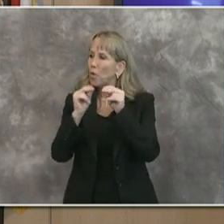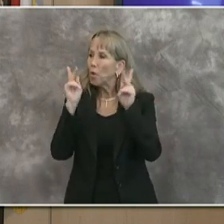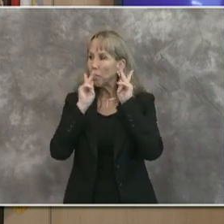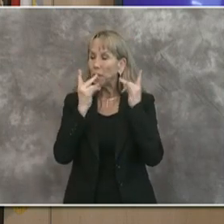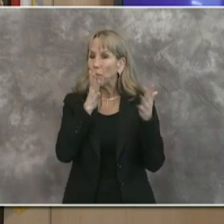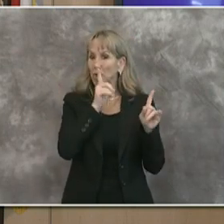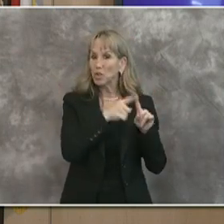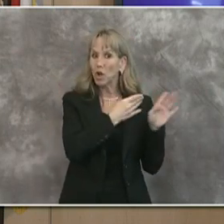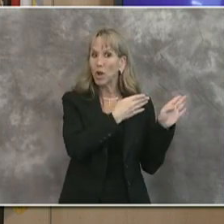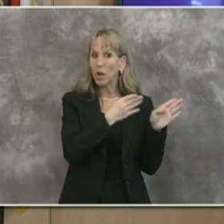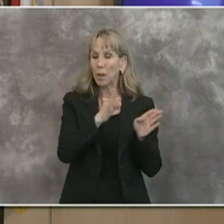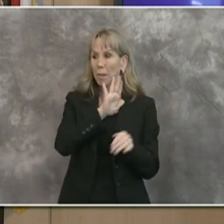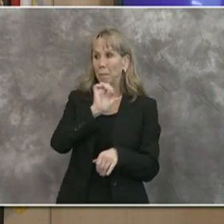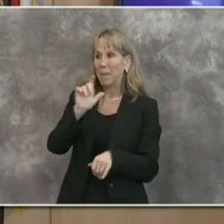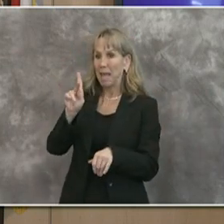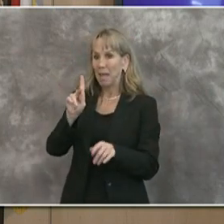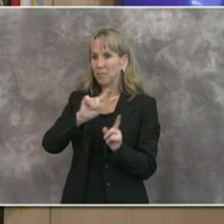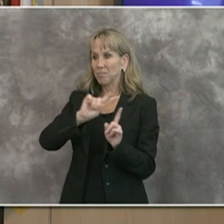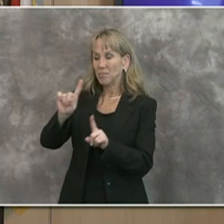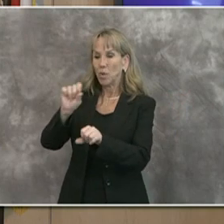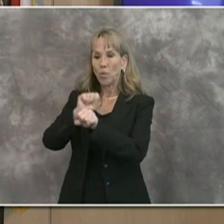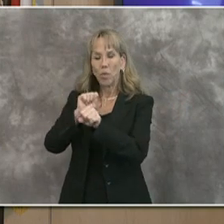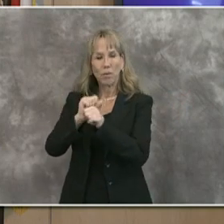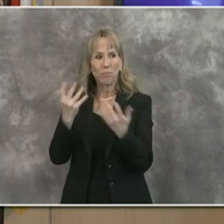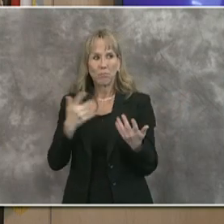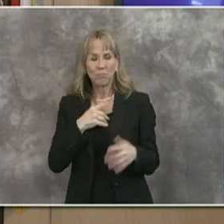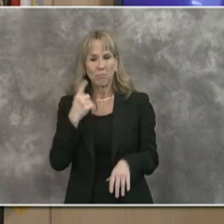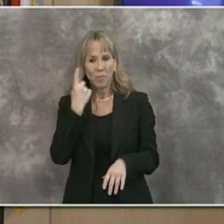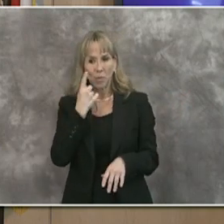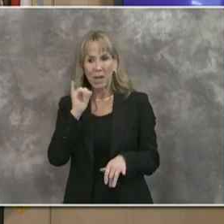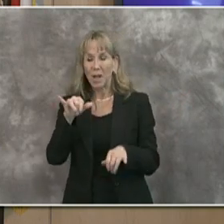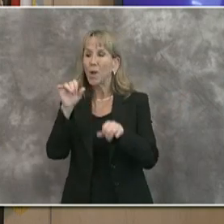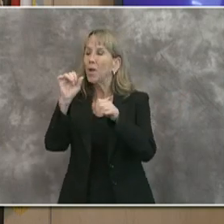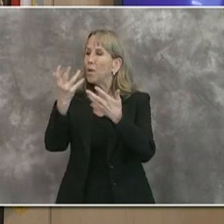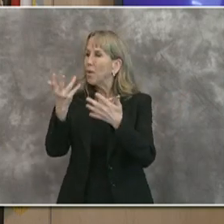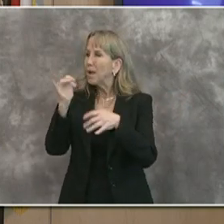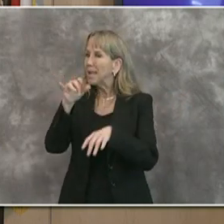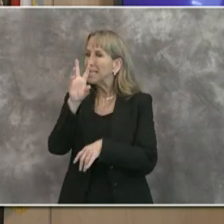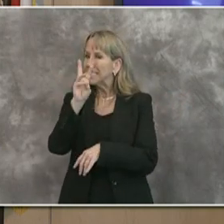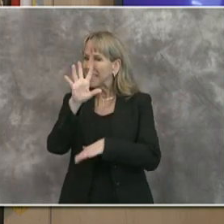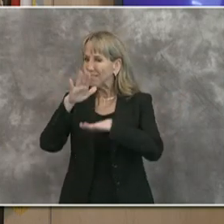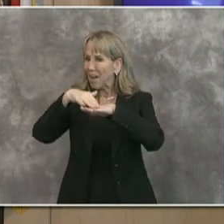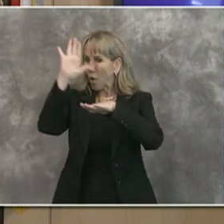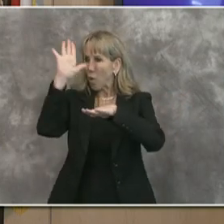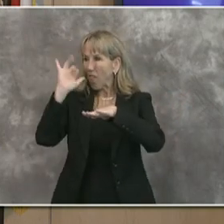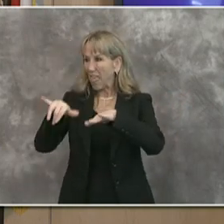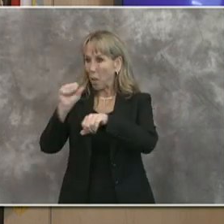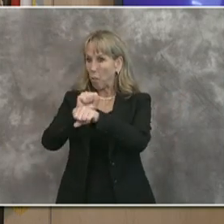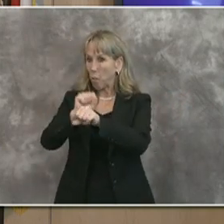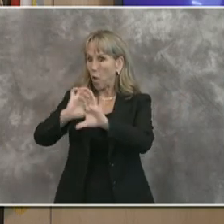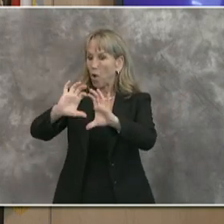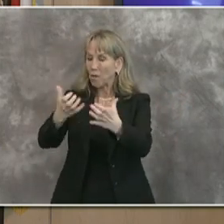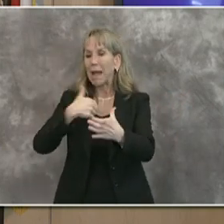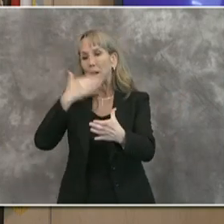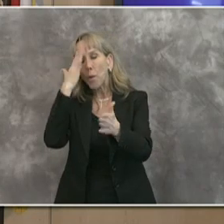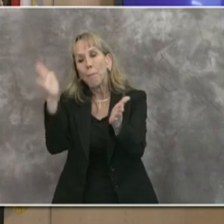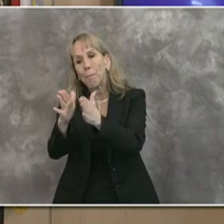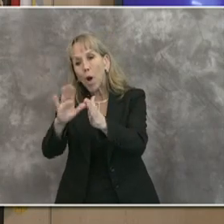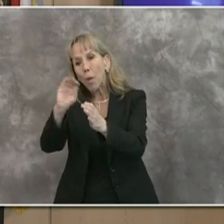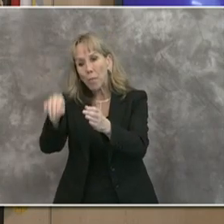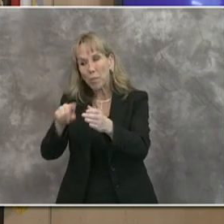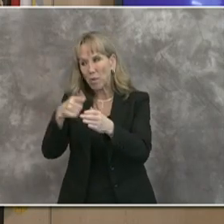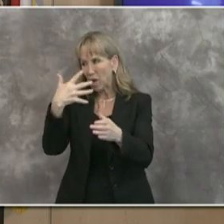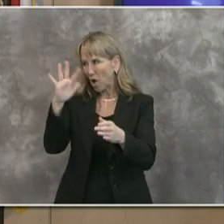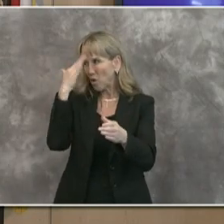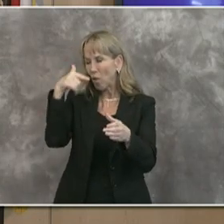work, what about the work population? It's a small one, but 65 and over. That's a vulnerable population. We